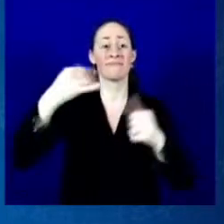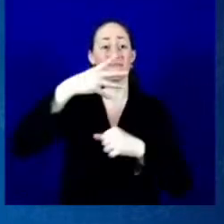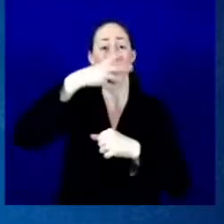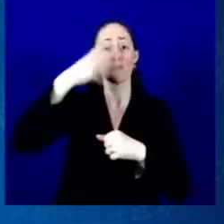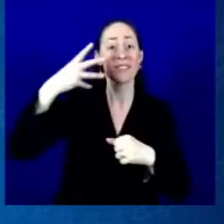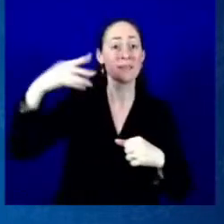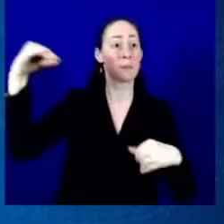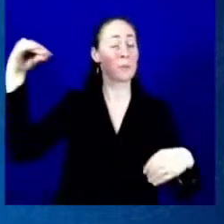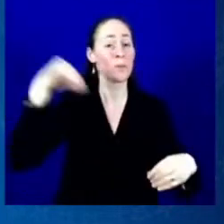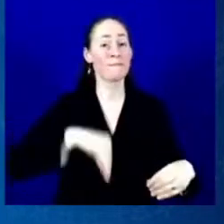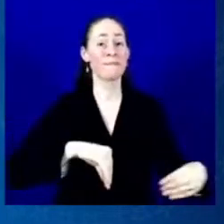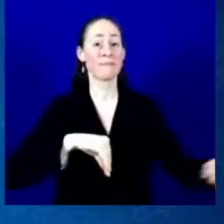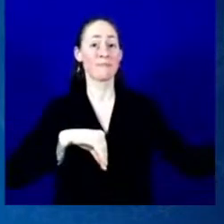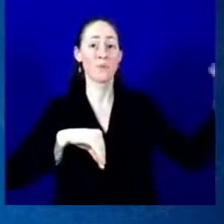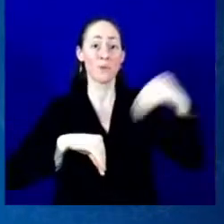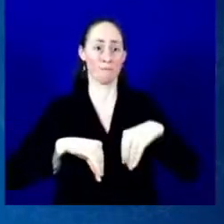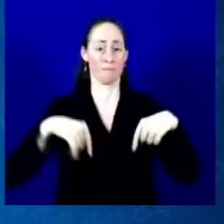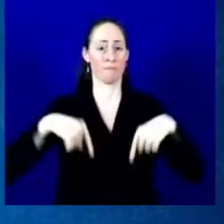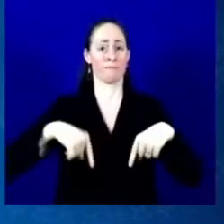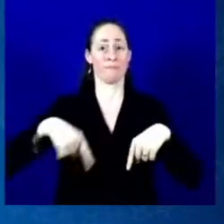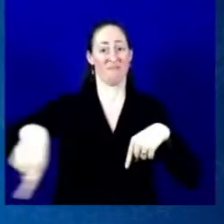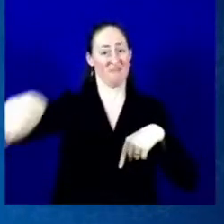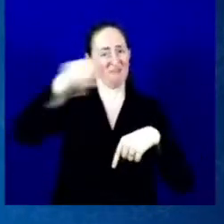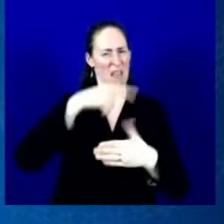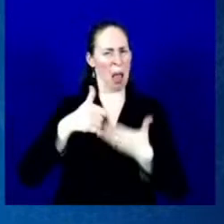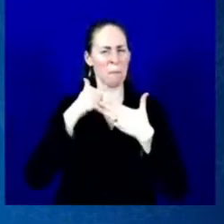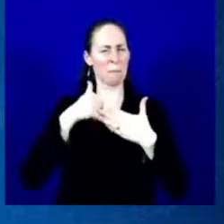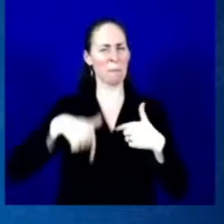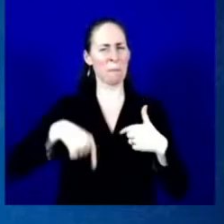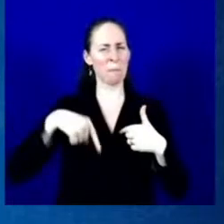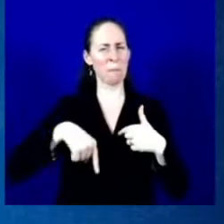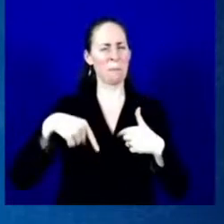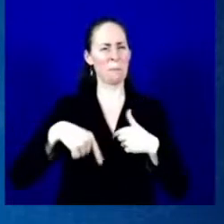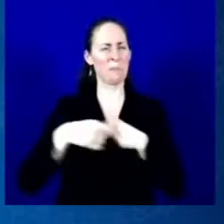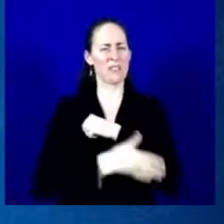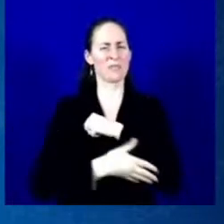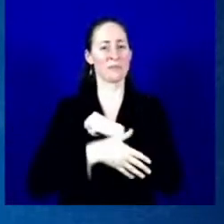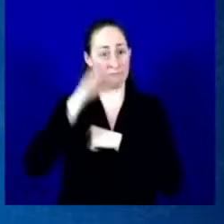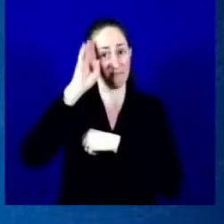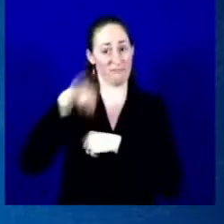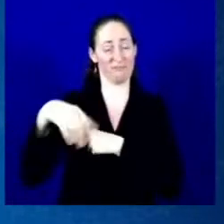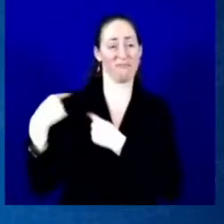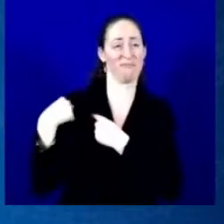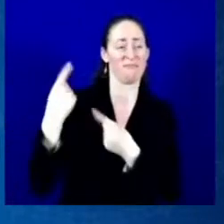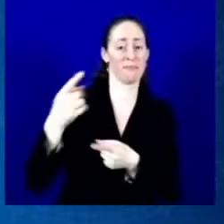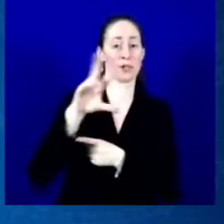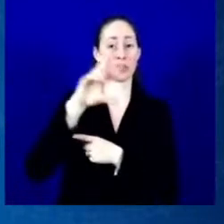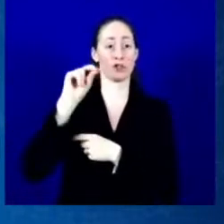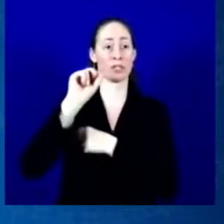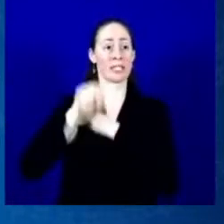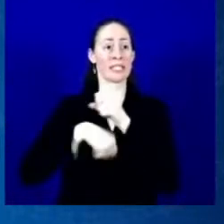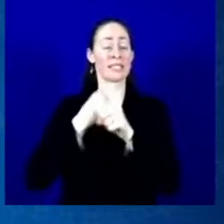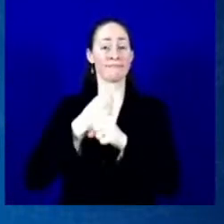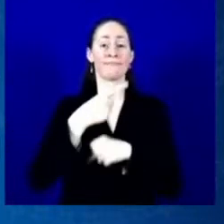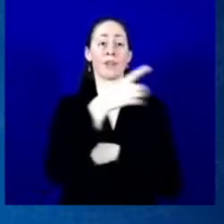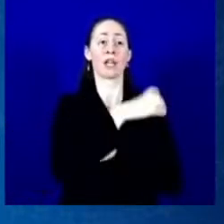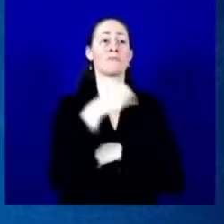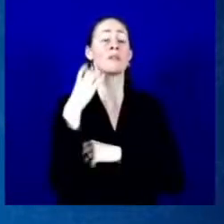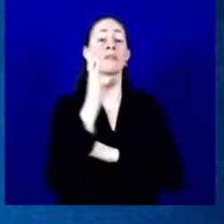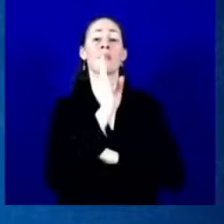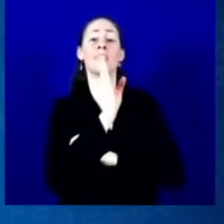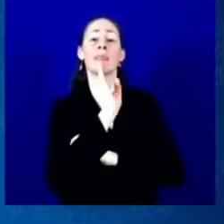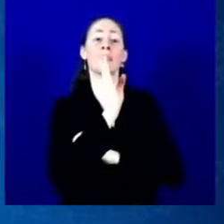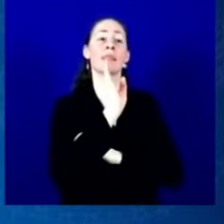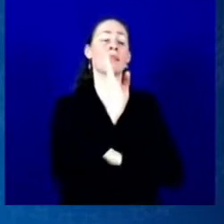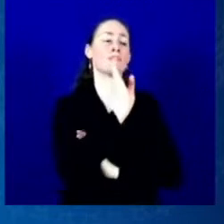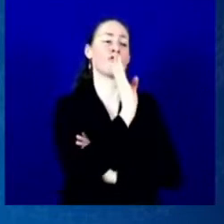immigration. For more than 30 years, politicians have talked about immigration reform, and we've done nothing about it. It's time to fix